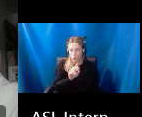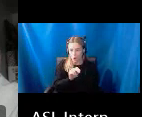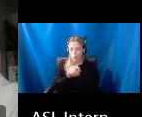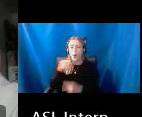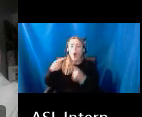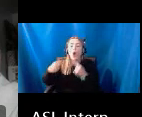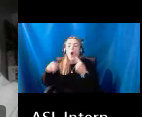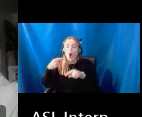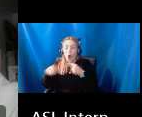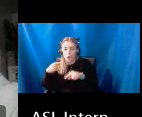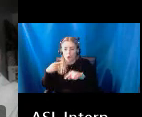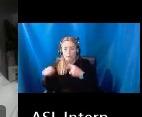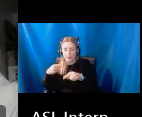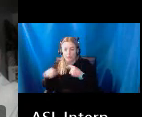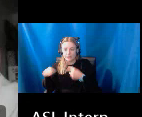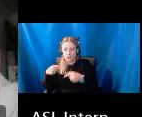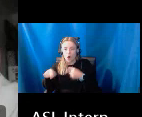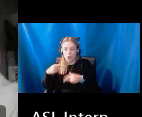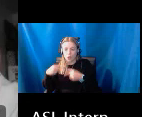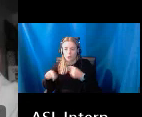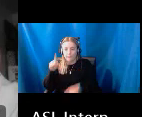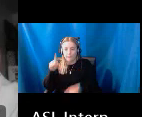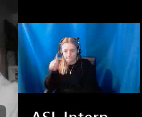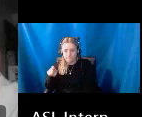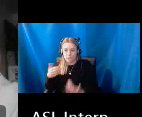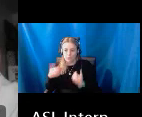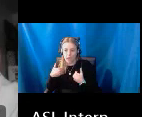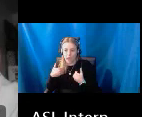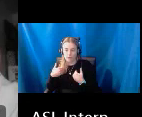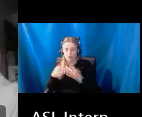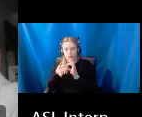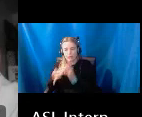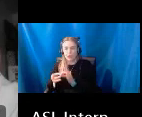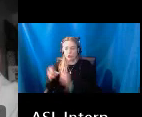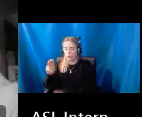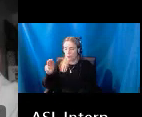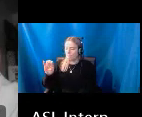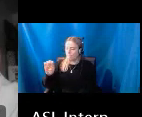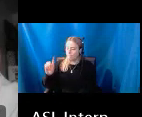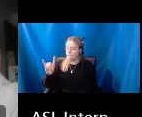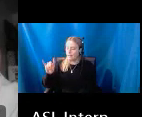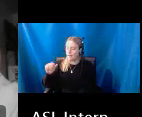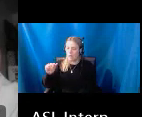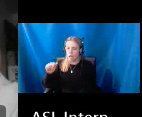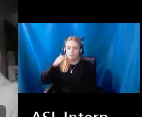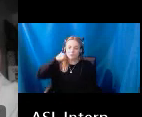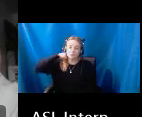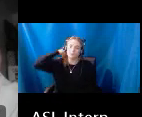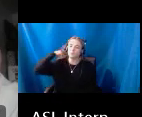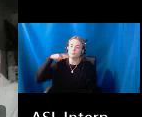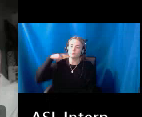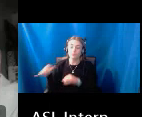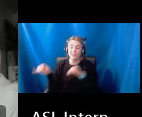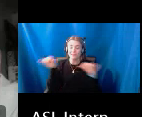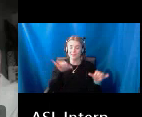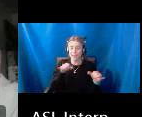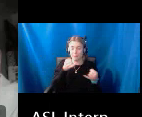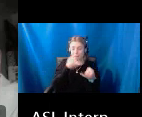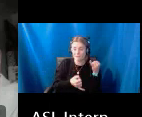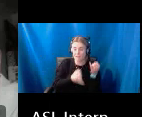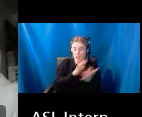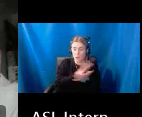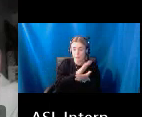argument of what's going on in that particular media. Same thing here. And remember what I've said from the beginning, thinking is